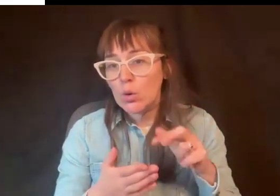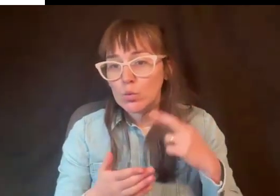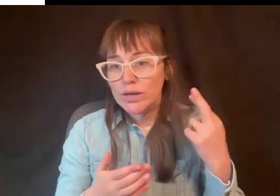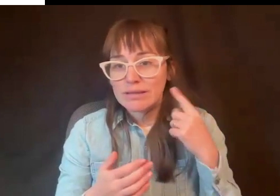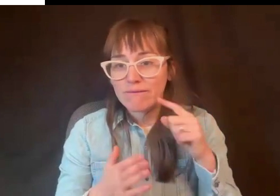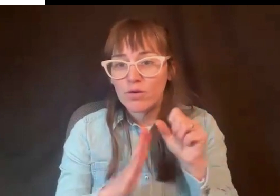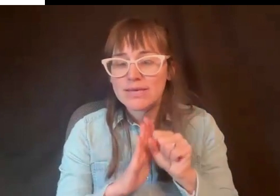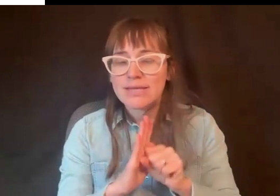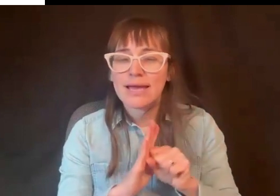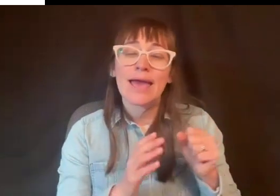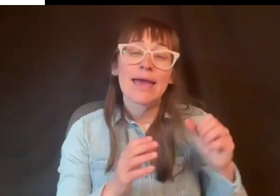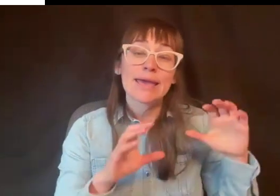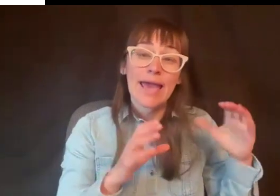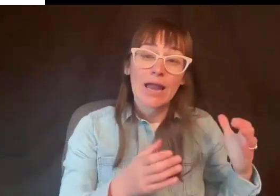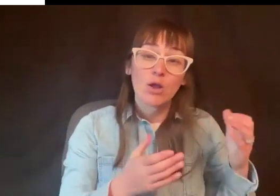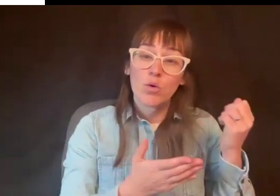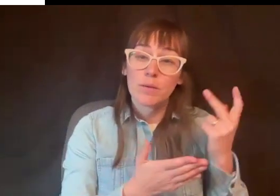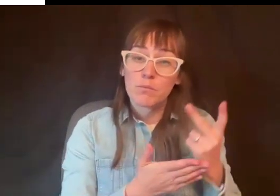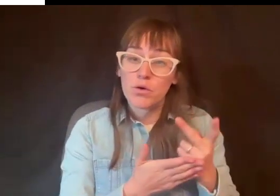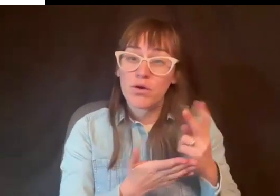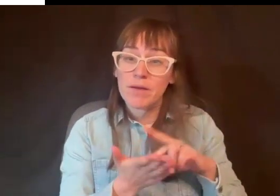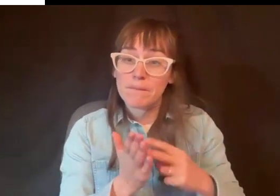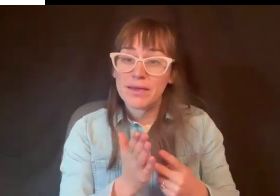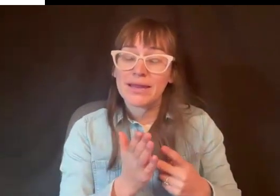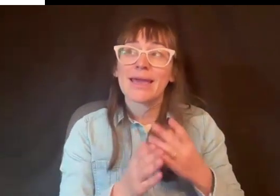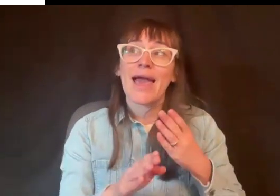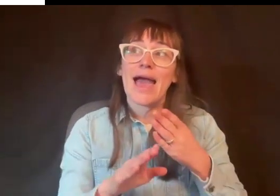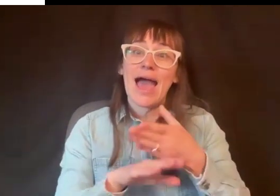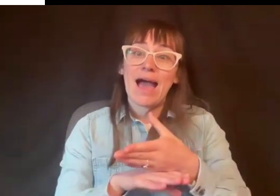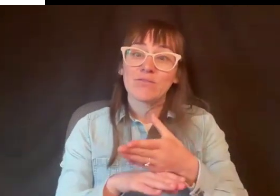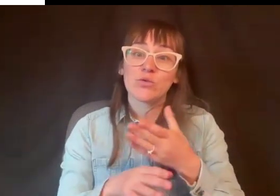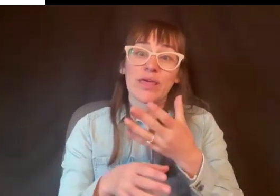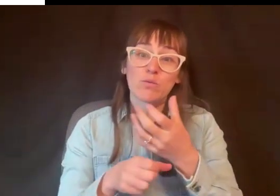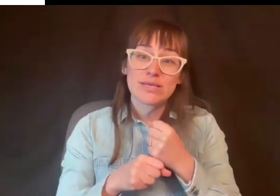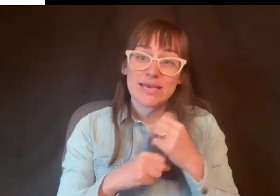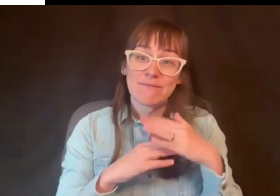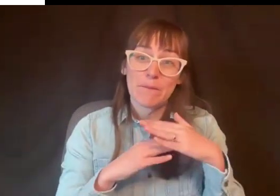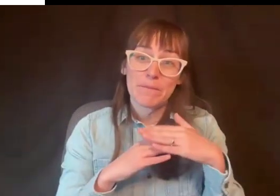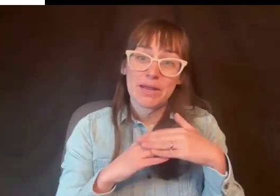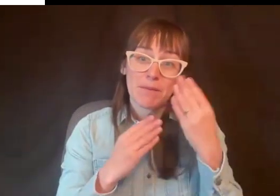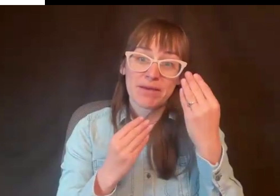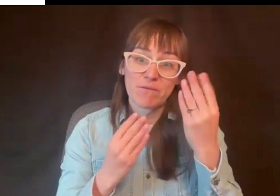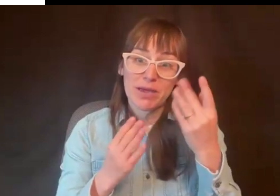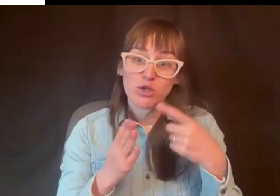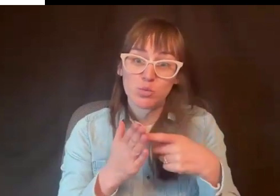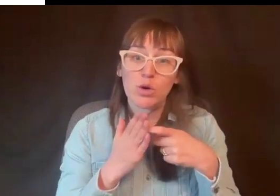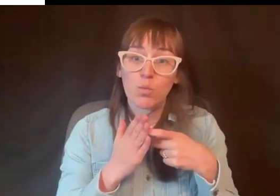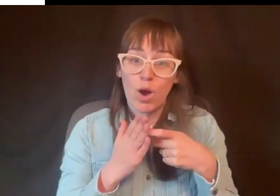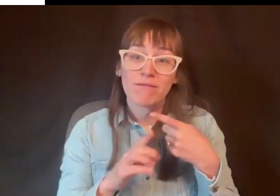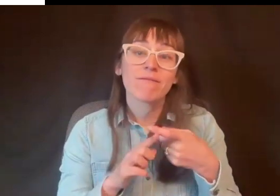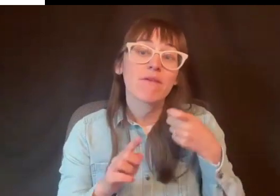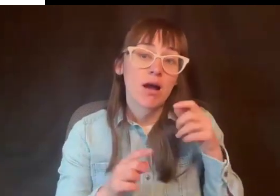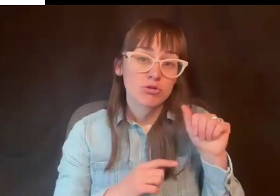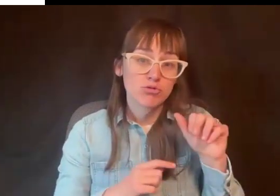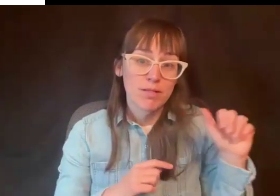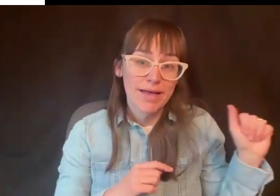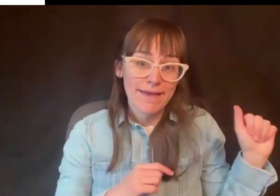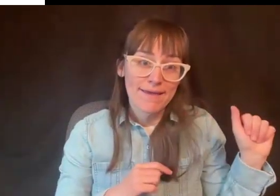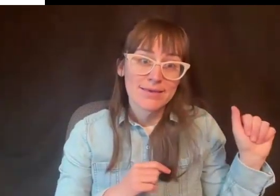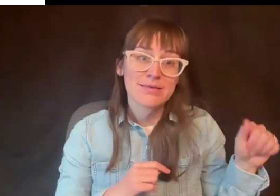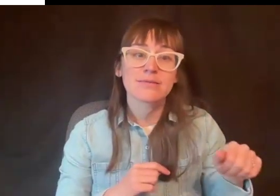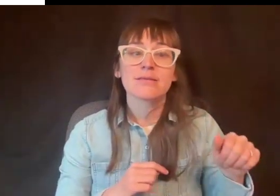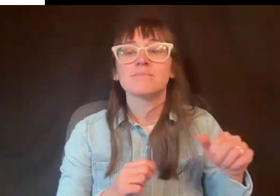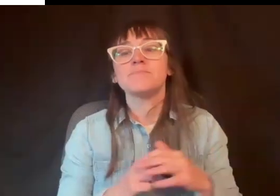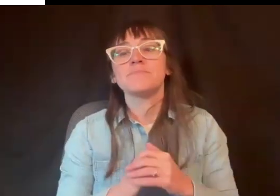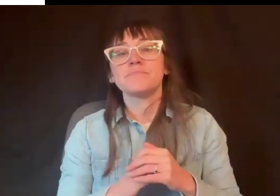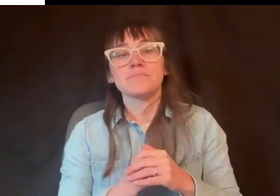categorically approve, I mean approve after receiving the minimum information required from AAAs. For other kinds of agreements, the